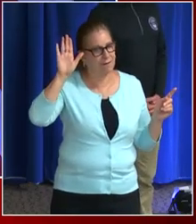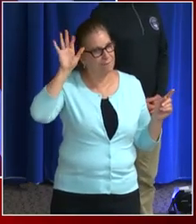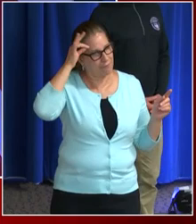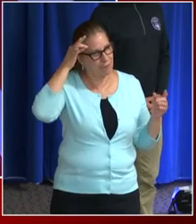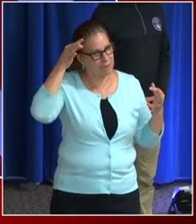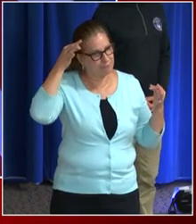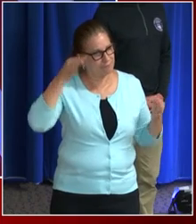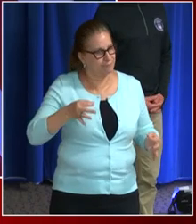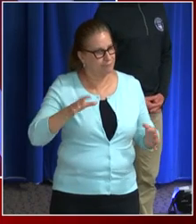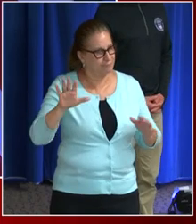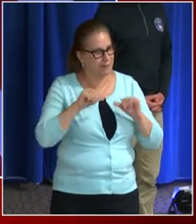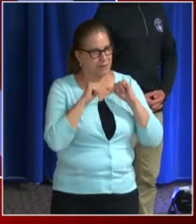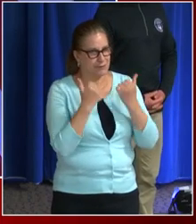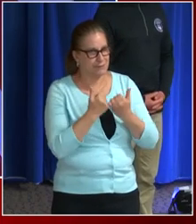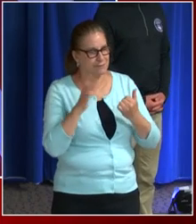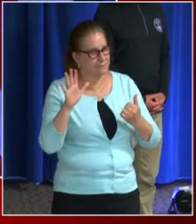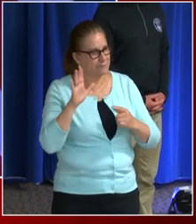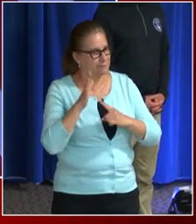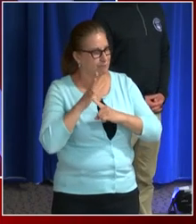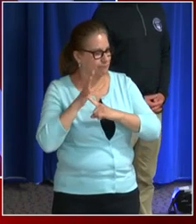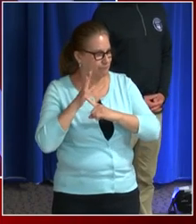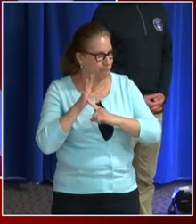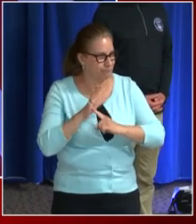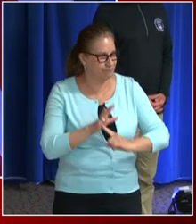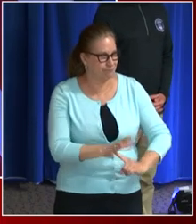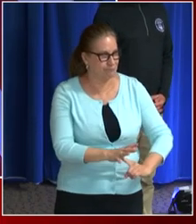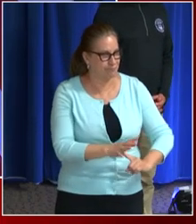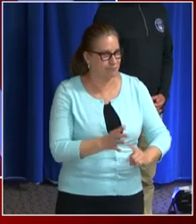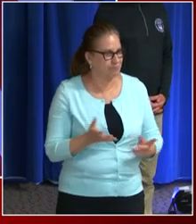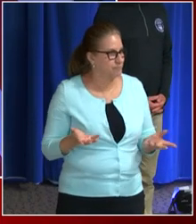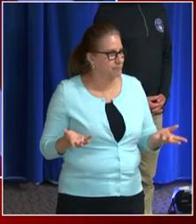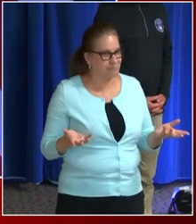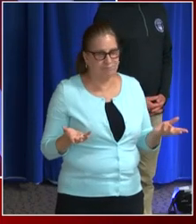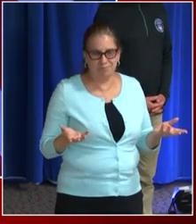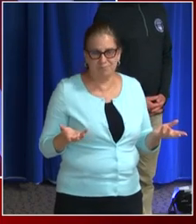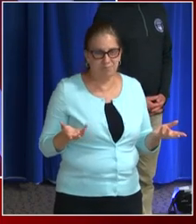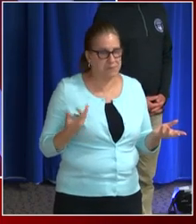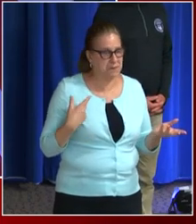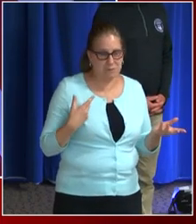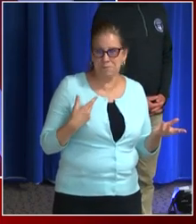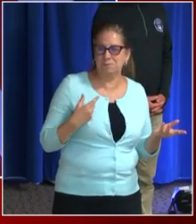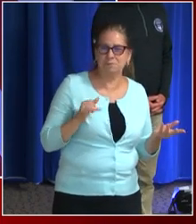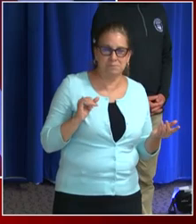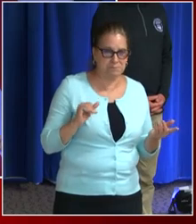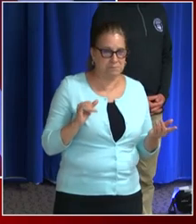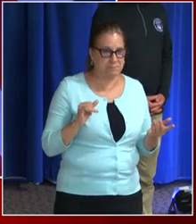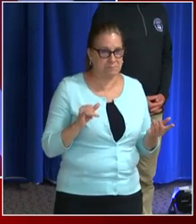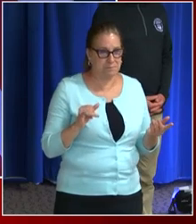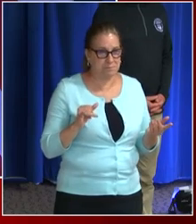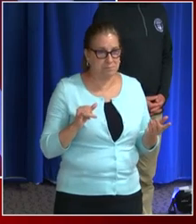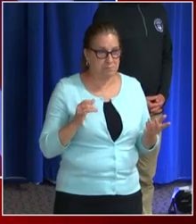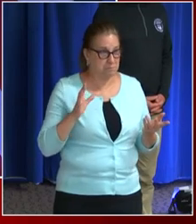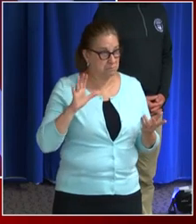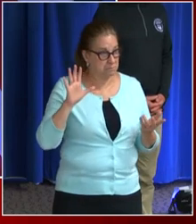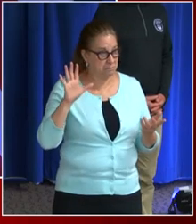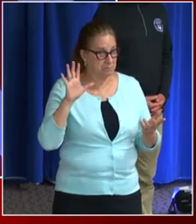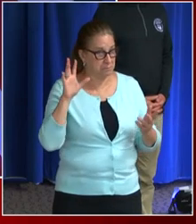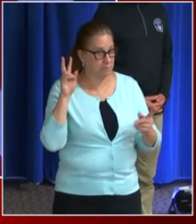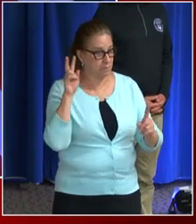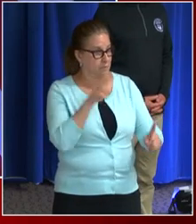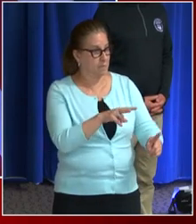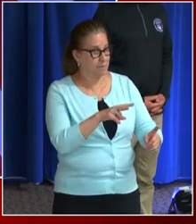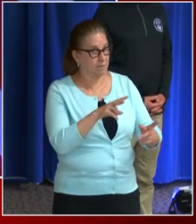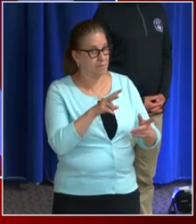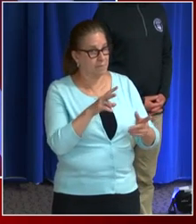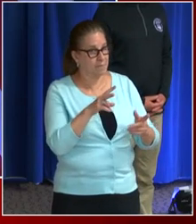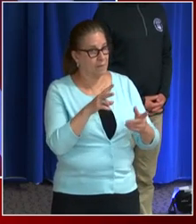that. I don't know if it was helpful. I can say that. I don't